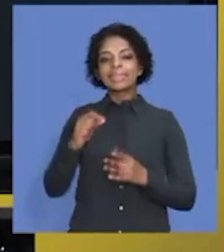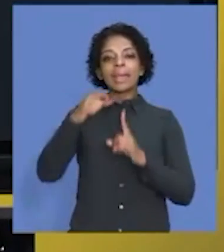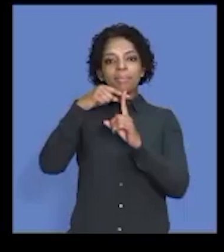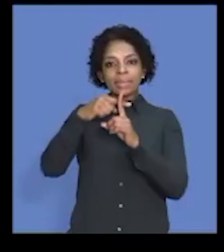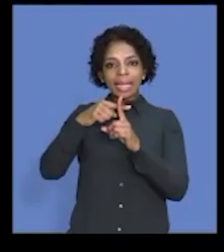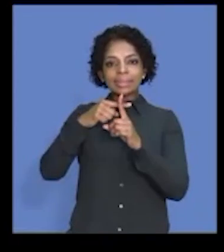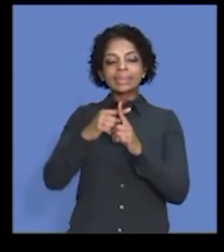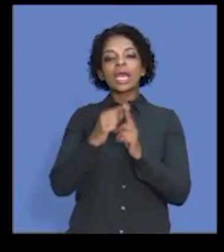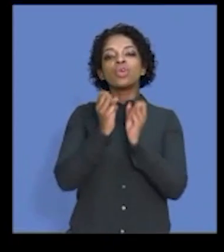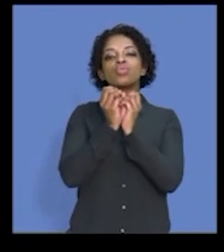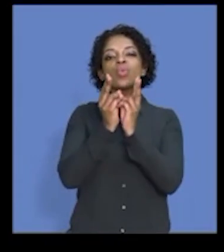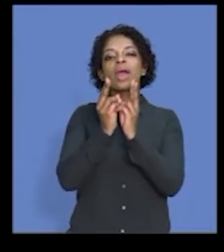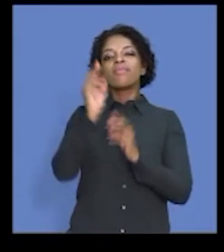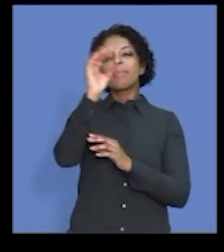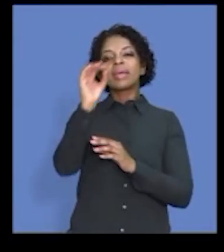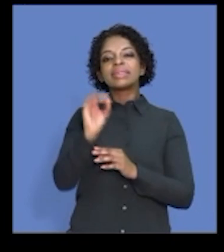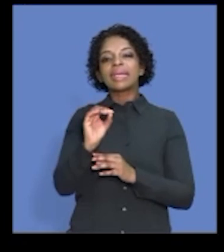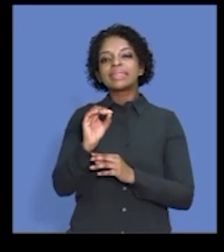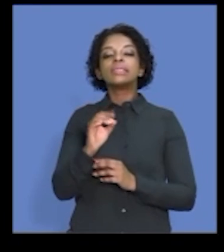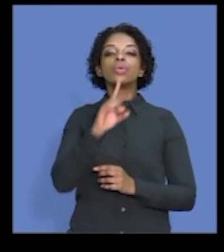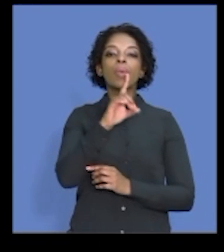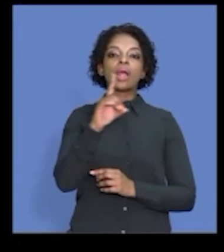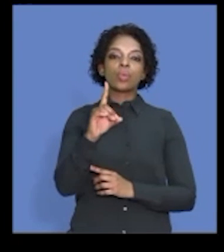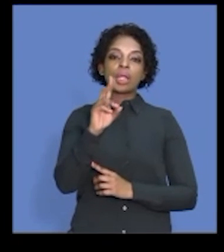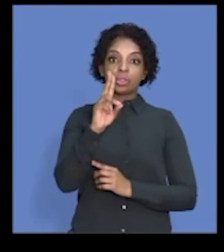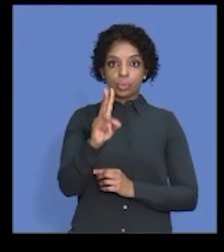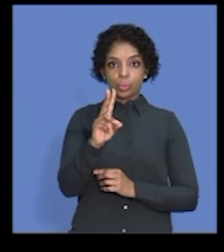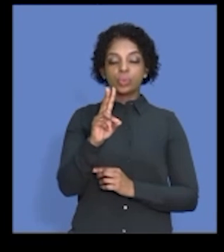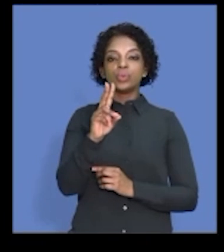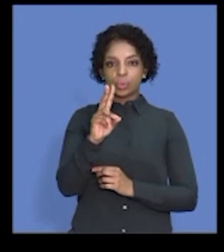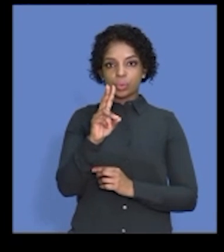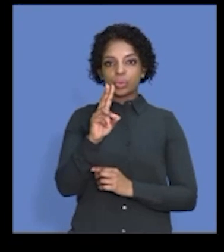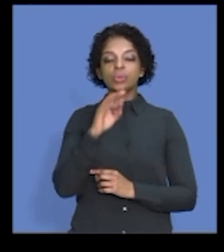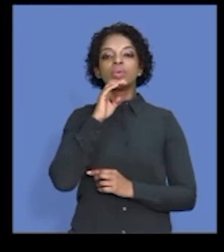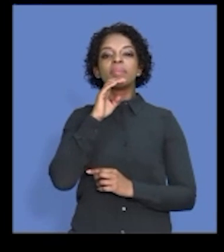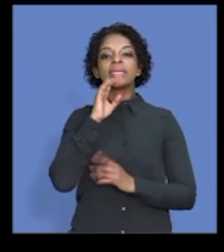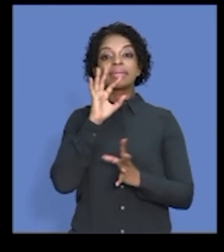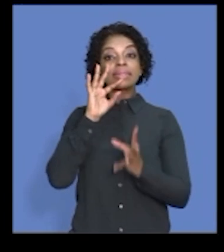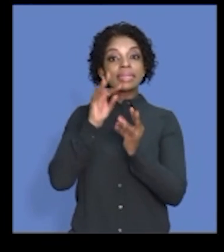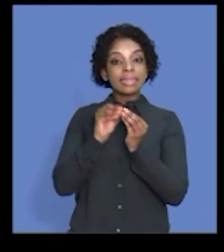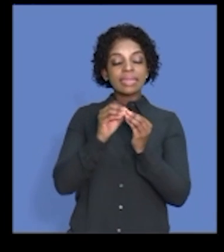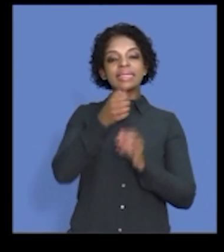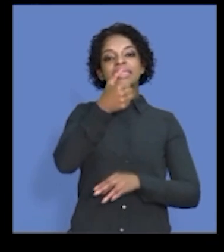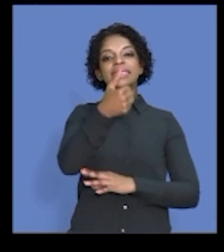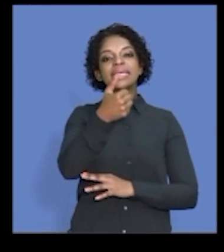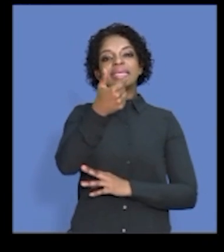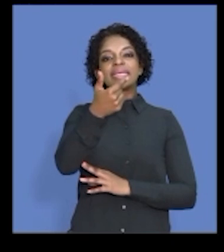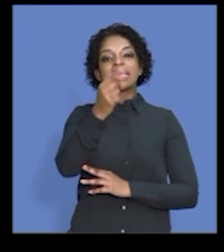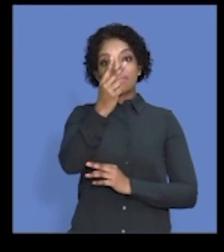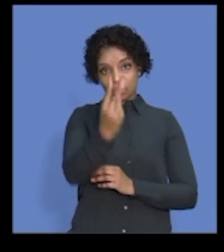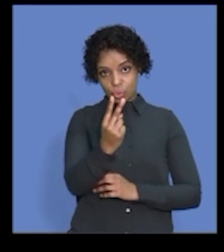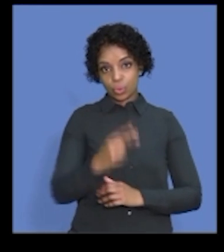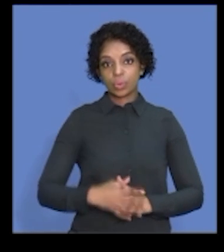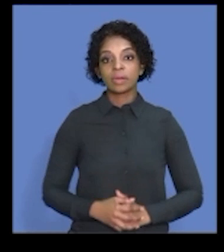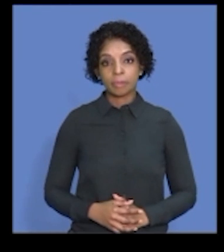give me 112. That's my new rental, which is equal to 672. Right? So I've now got